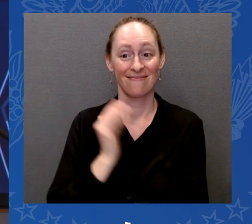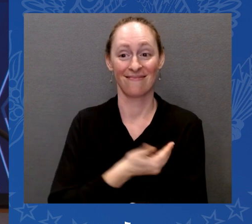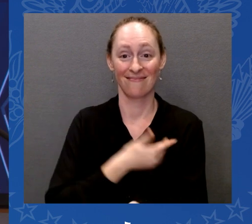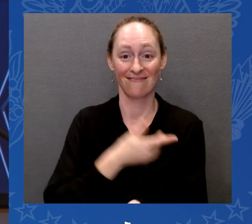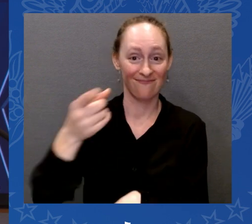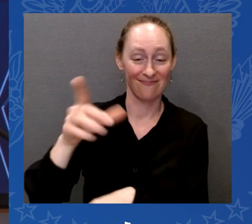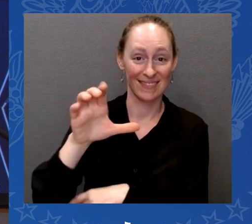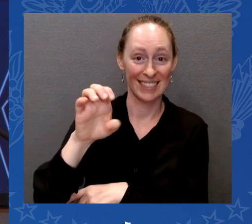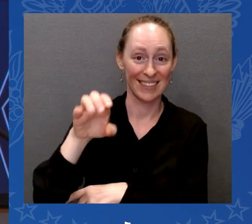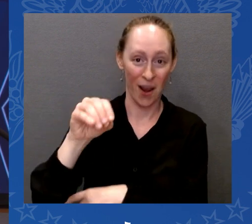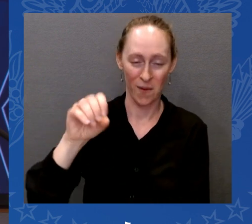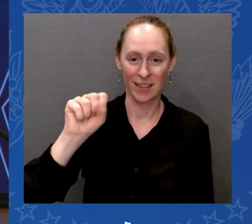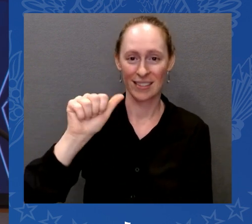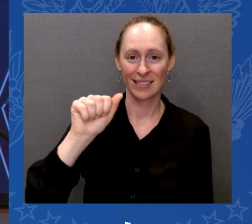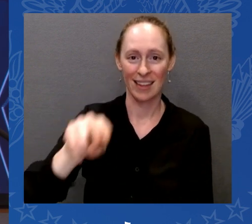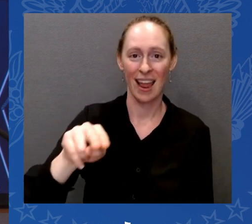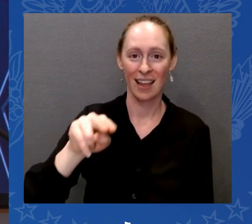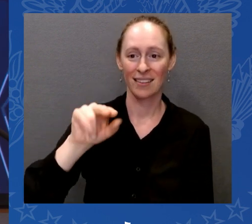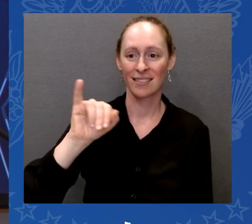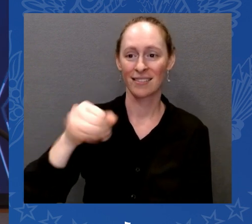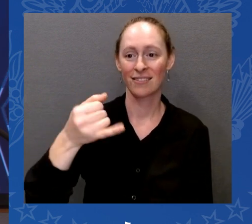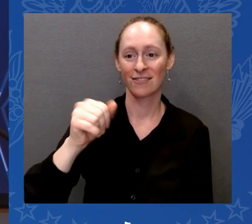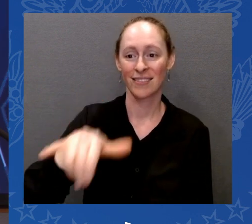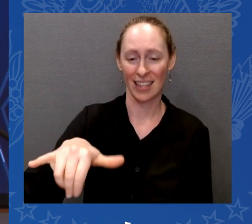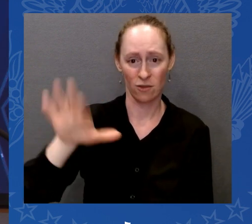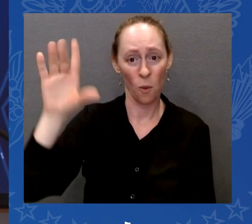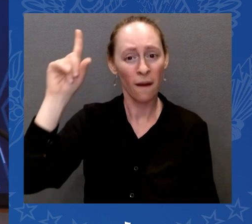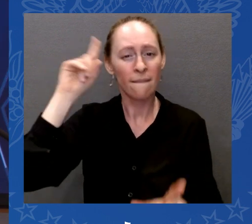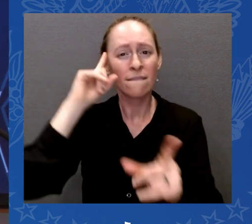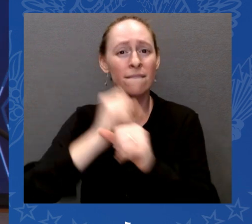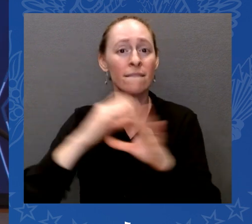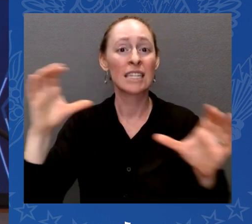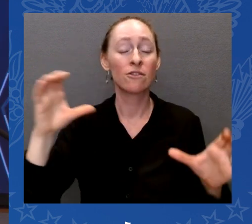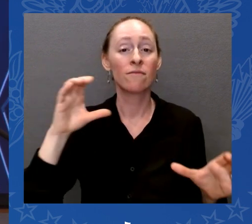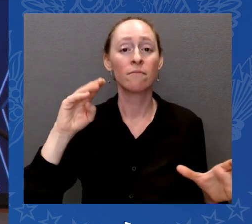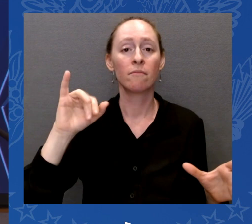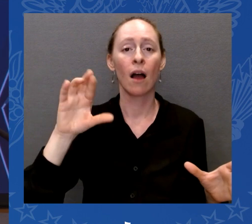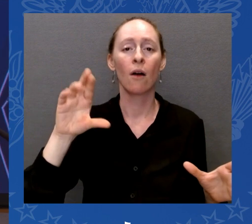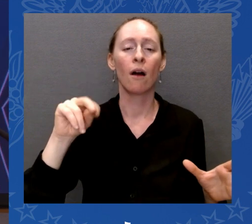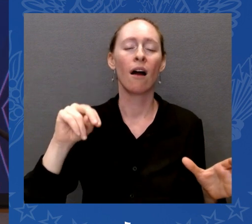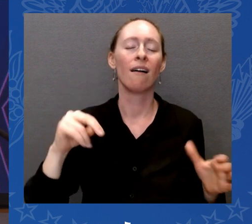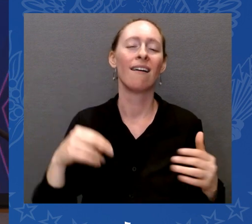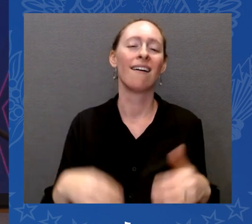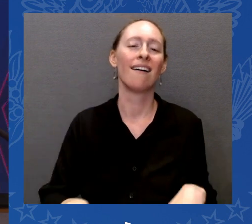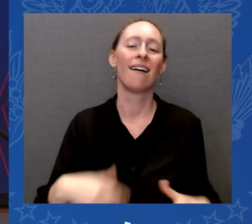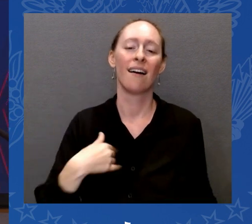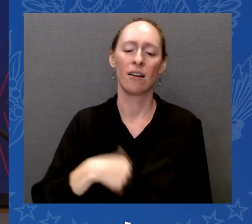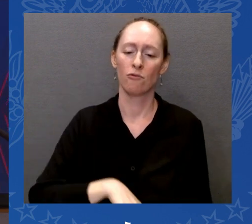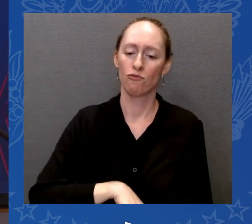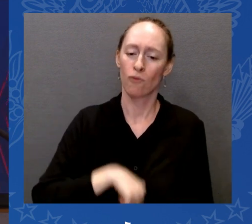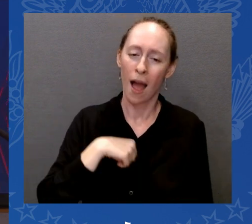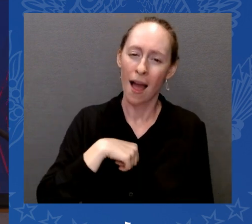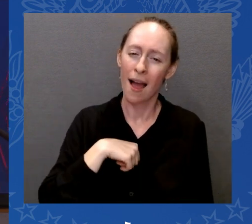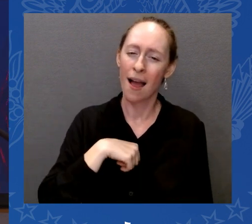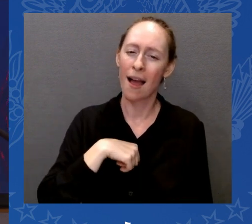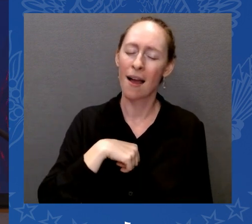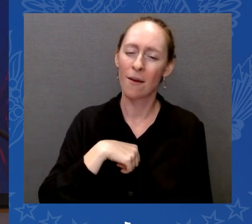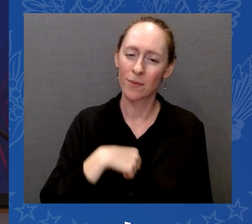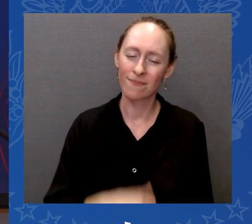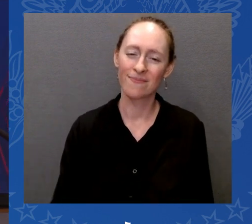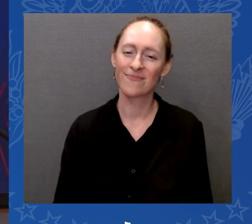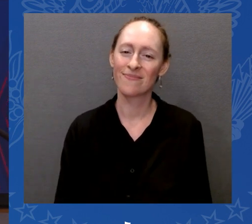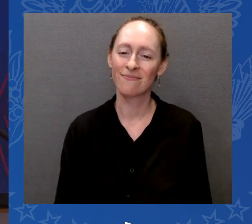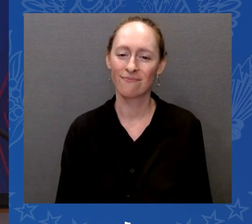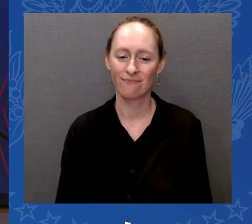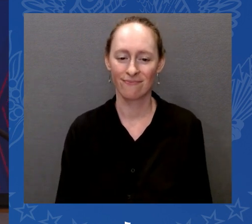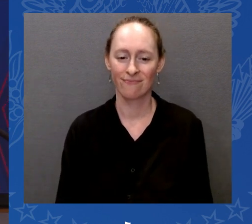tell you how proud he was to show the president what this plant's going to look like. that it's football field after football field in length,